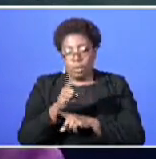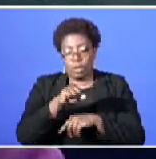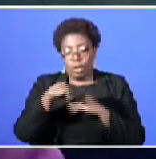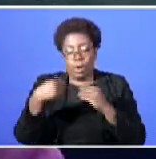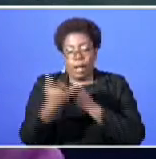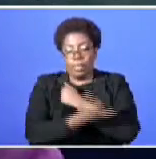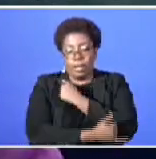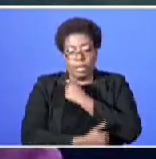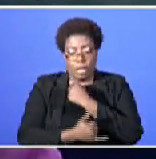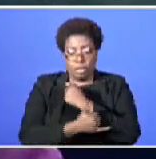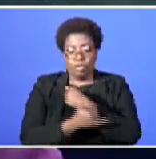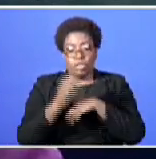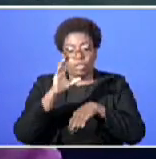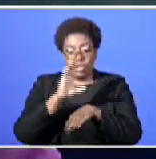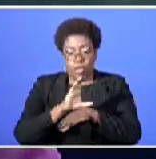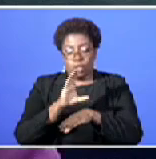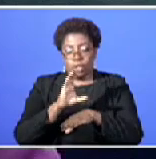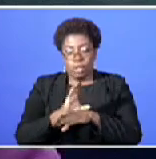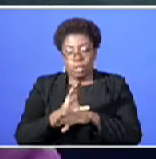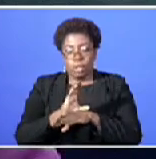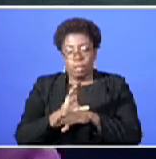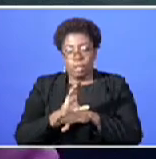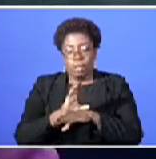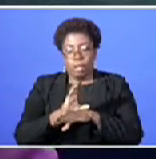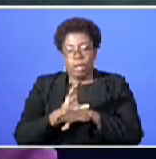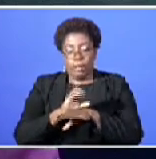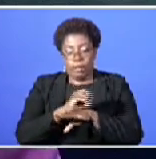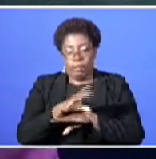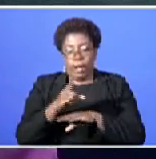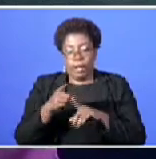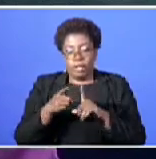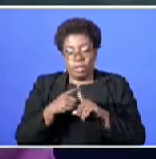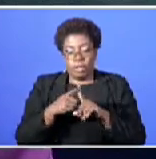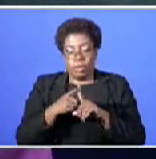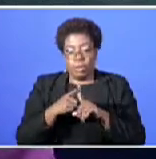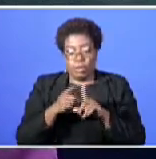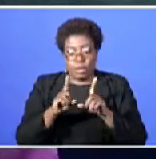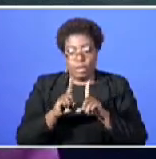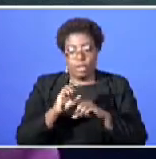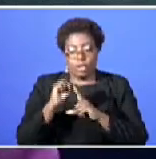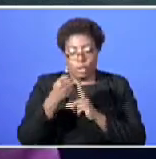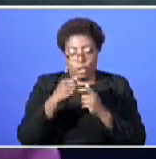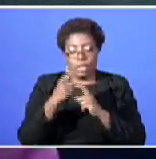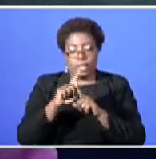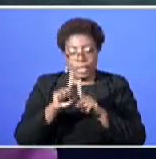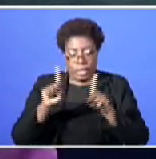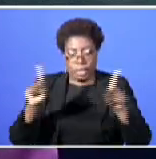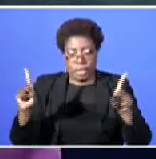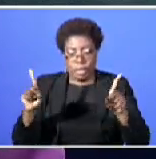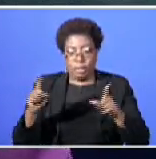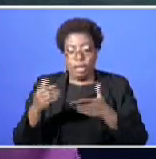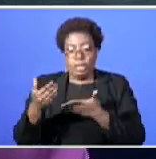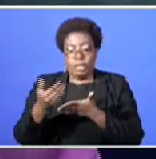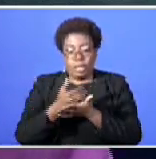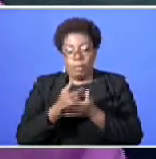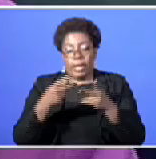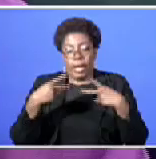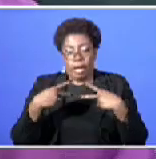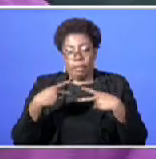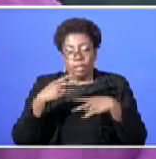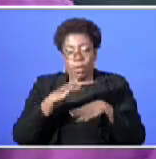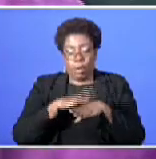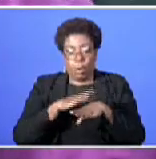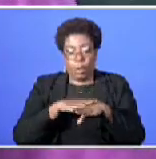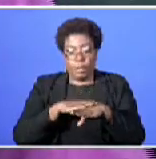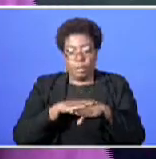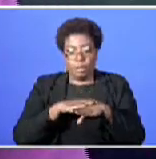Churches are being advised to adhere to the social distancing protocols. Some organizations will be hosting resurrection services online or